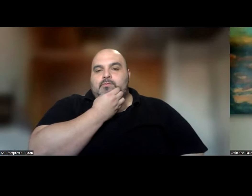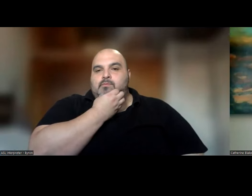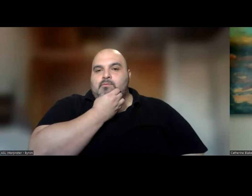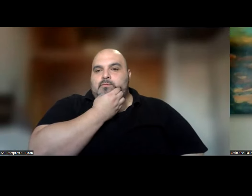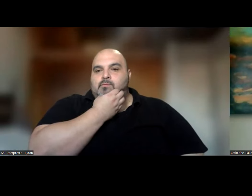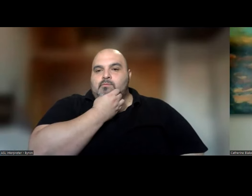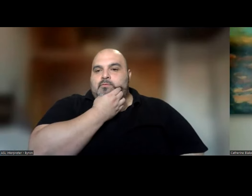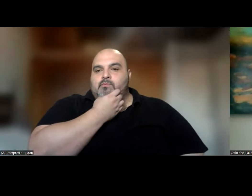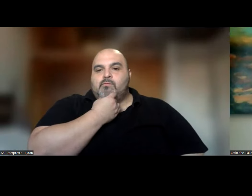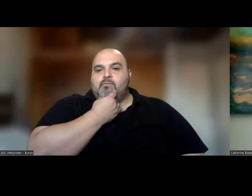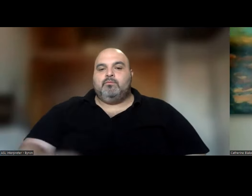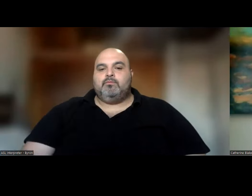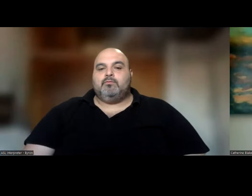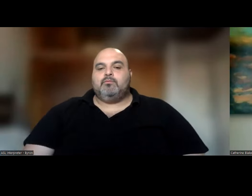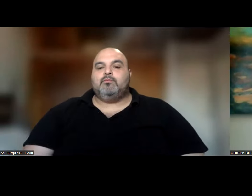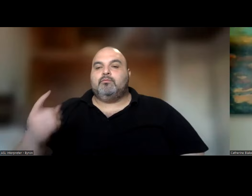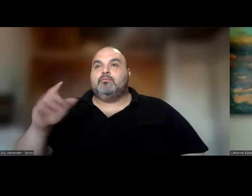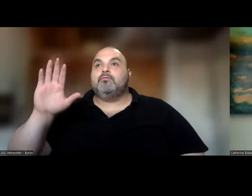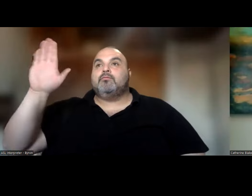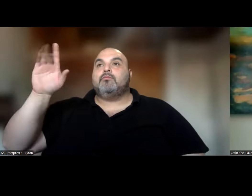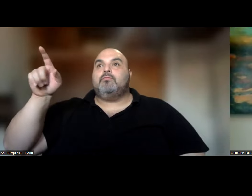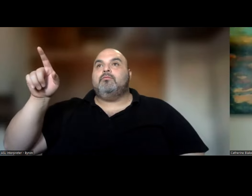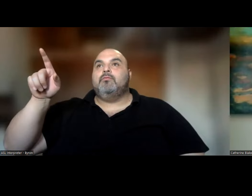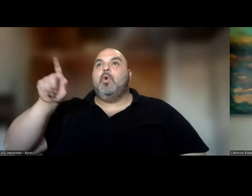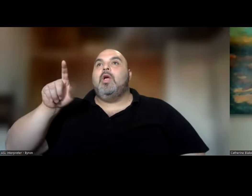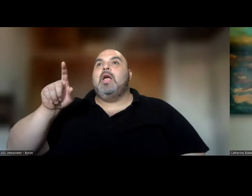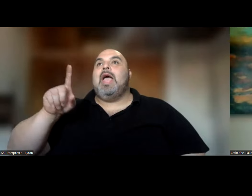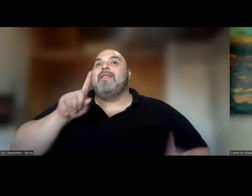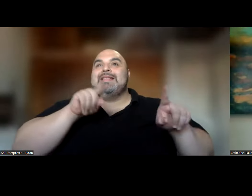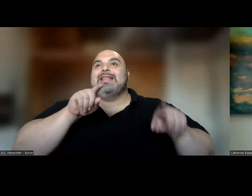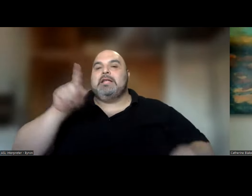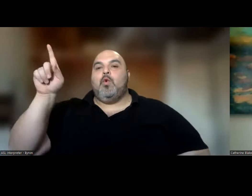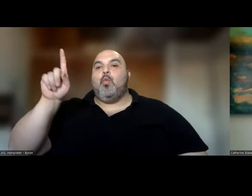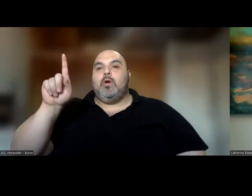There is one hand raised in the attendees for Janet Van Zoren.